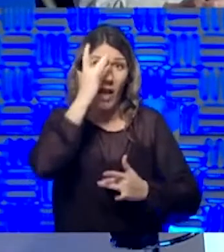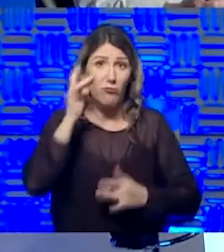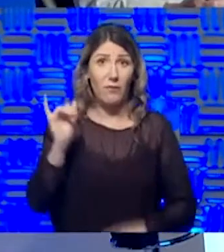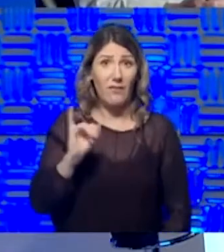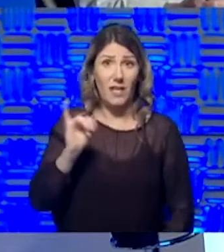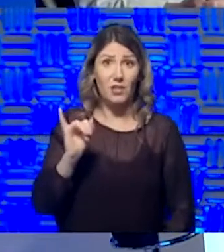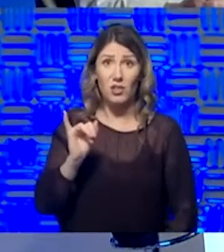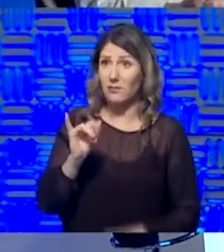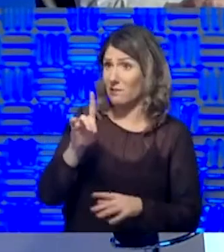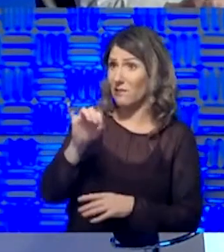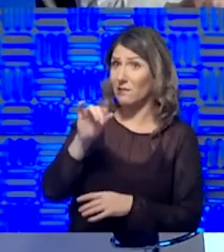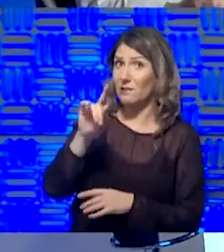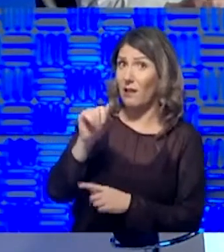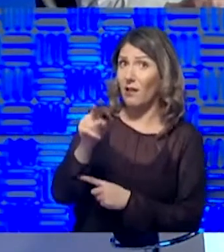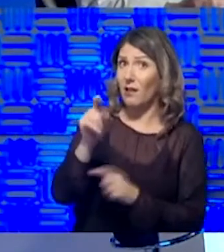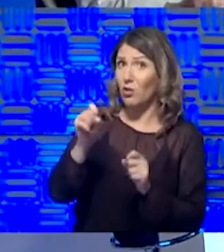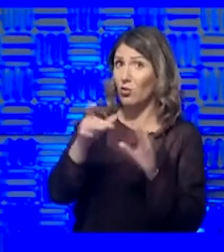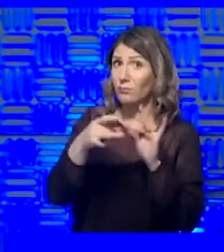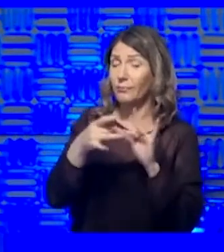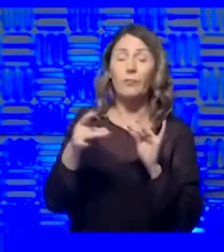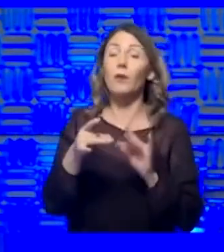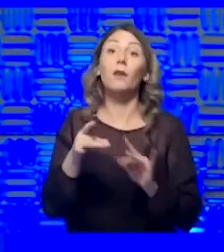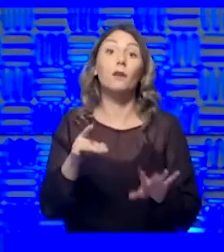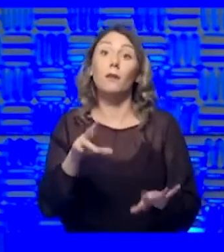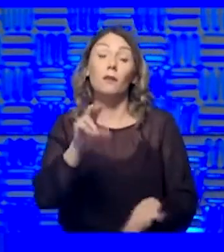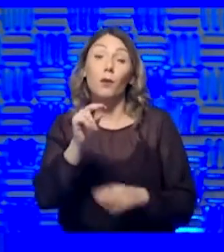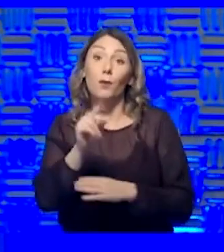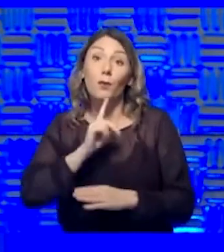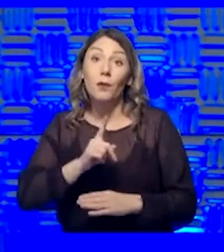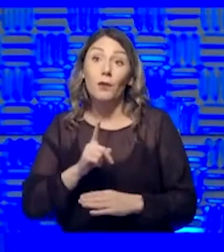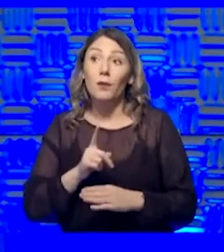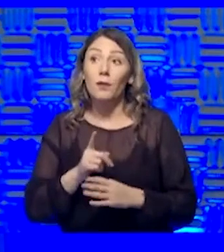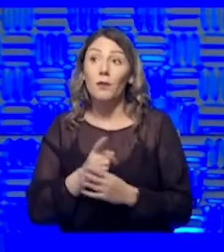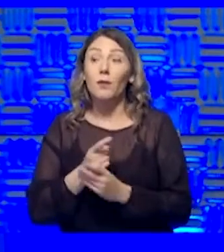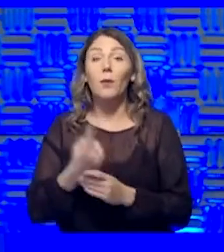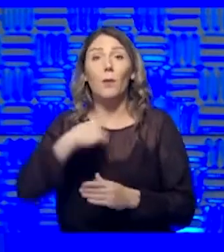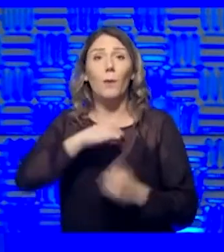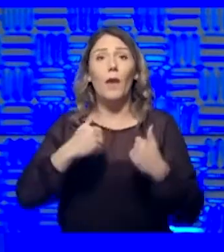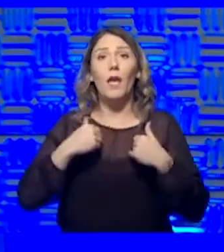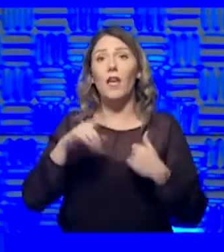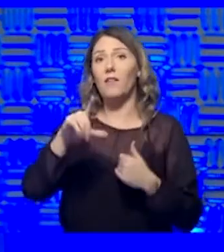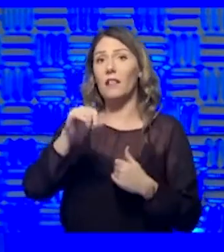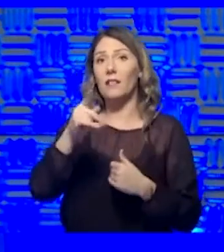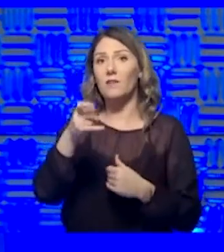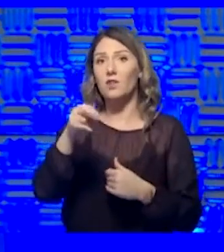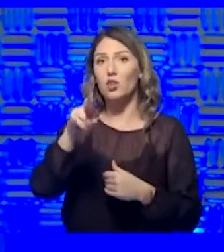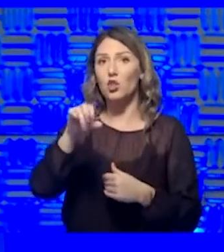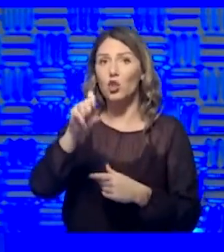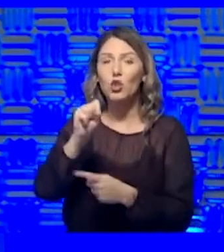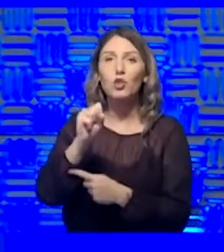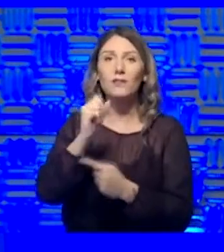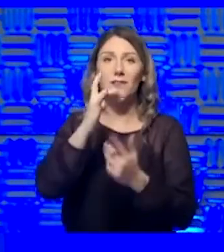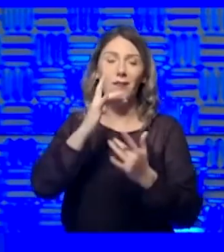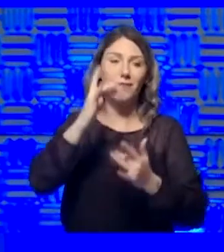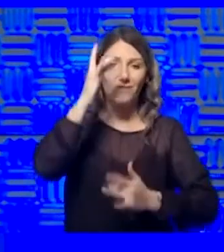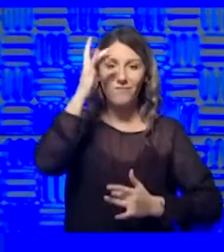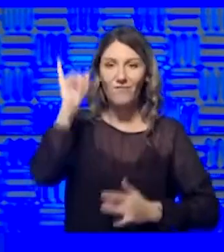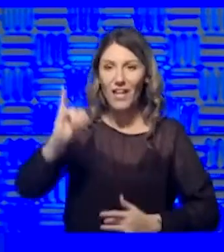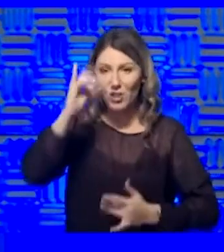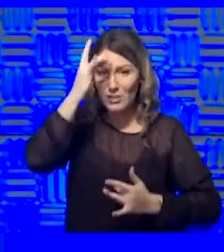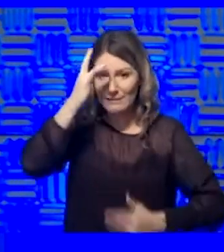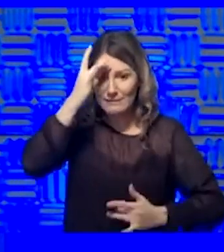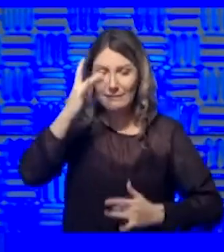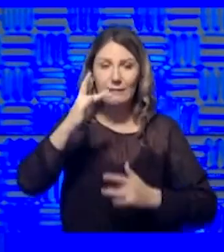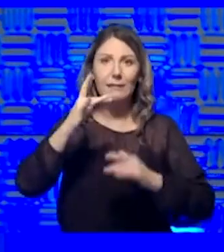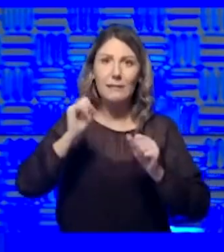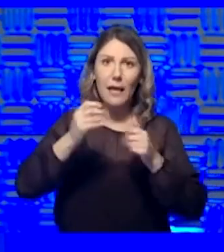this. No, certainly, you know, we have listservs that infectious disease and other physicians can go on, and they